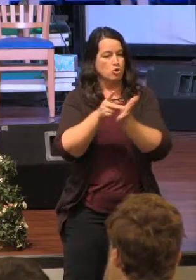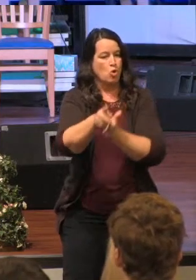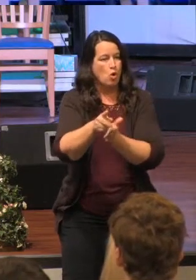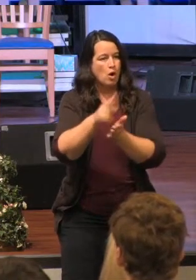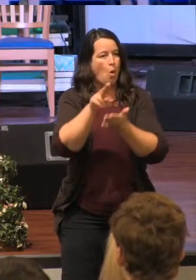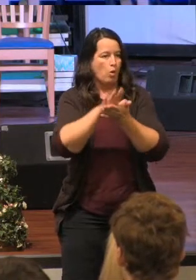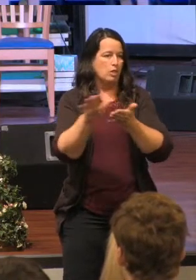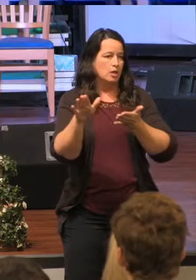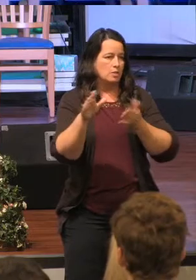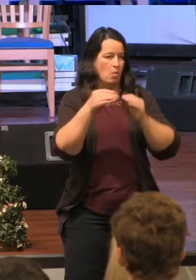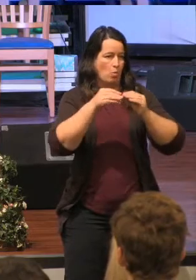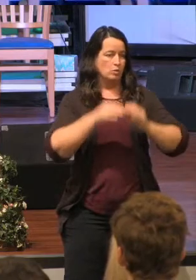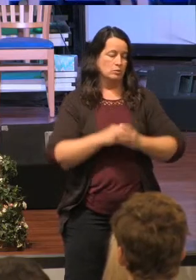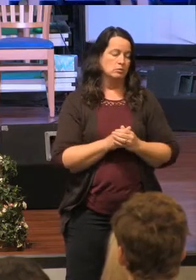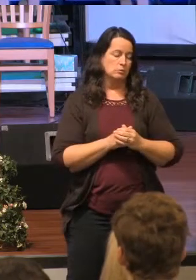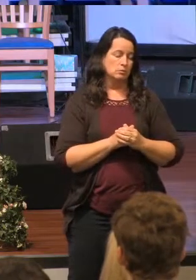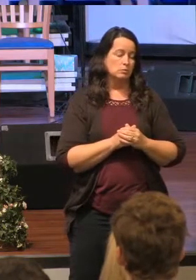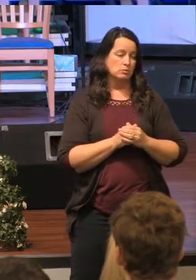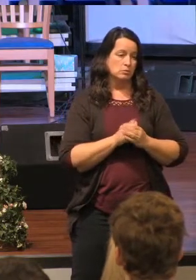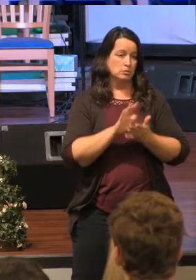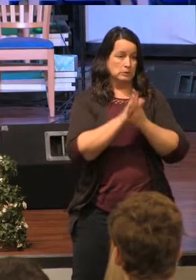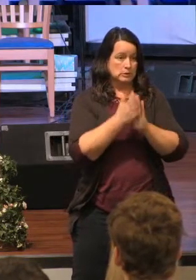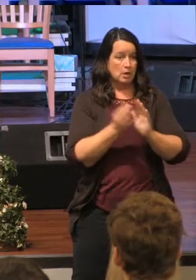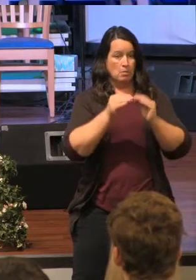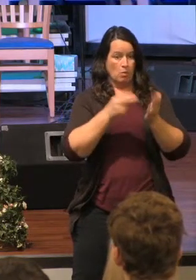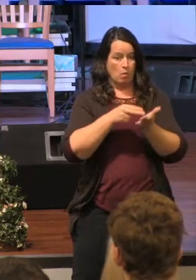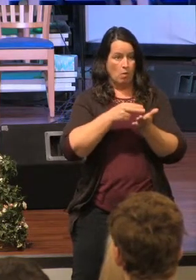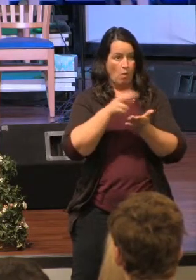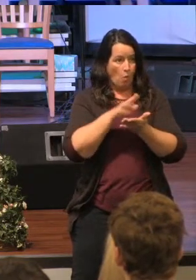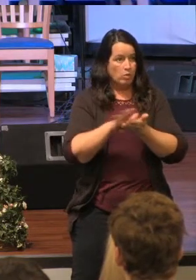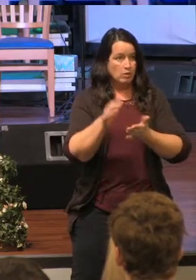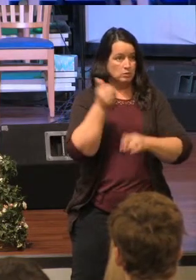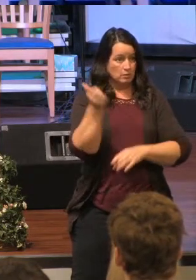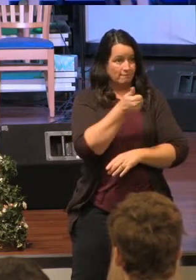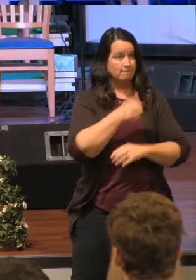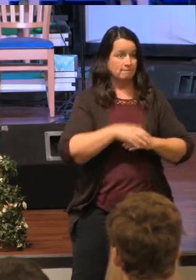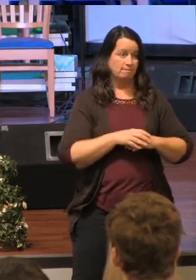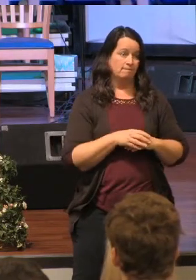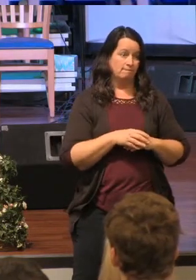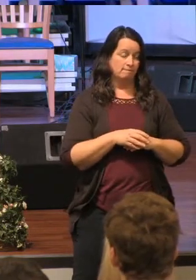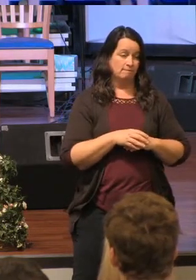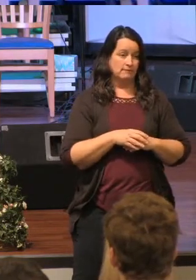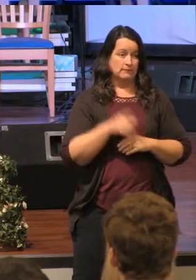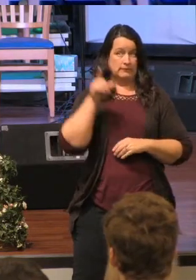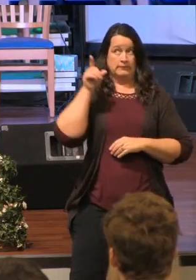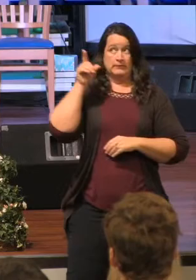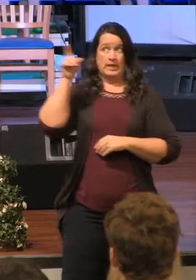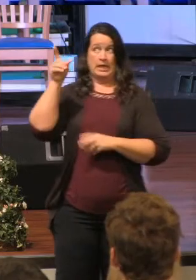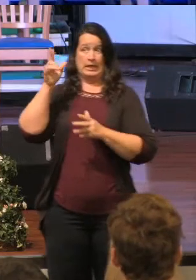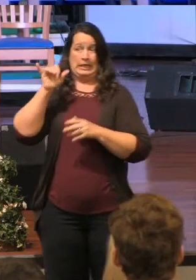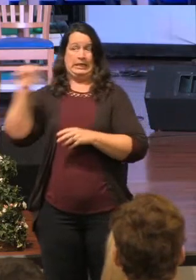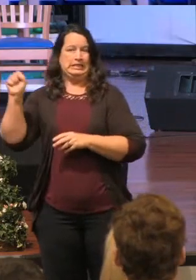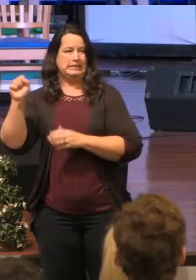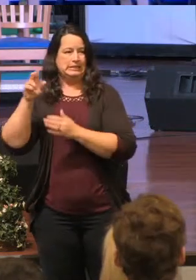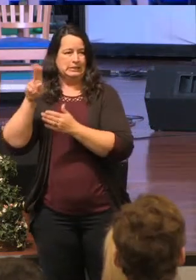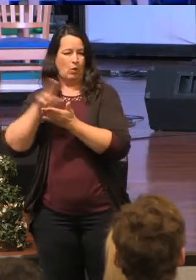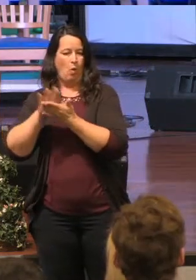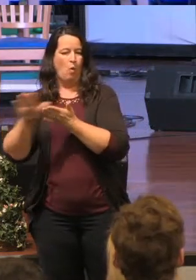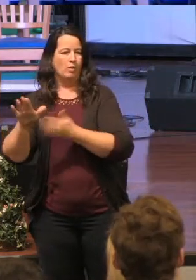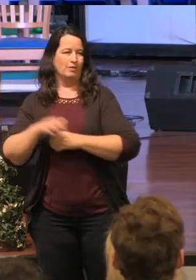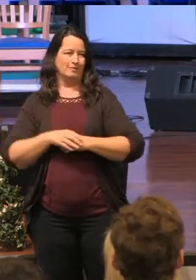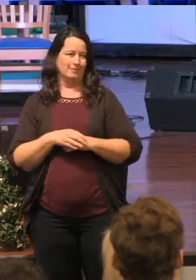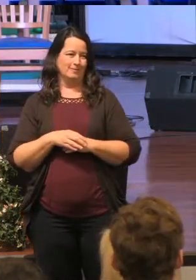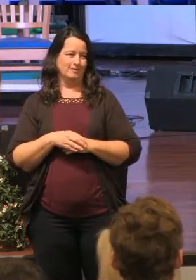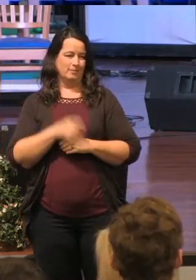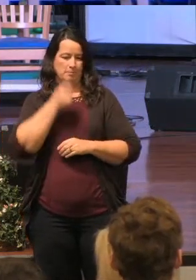holiness. You will practice being holy yourself just as He is pure. He is